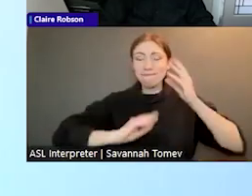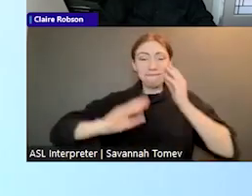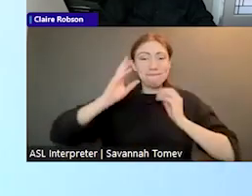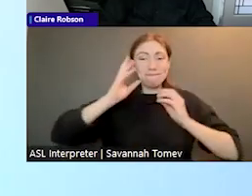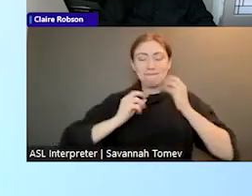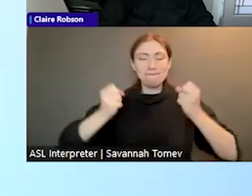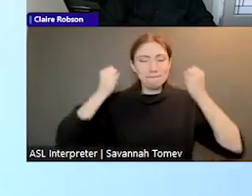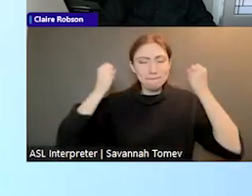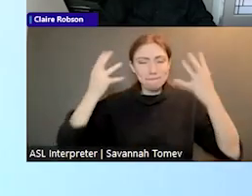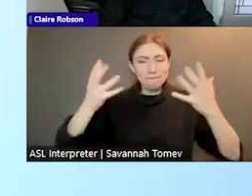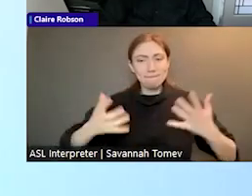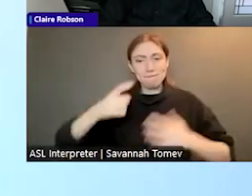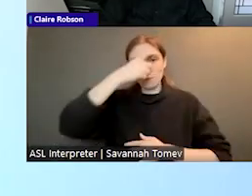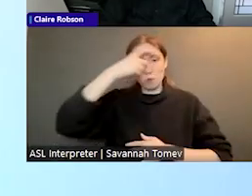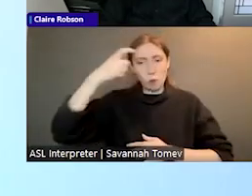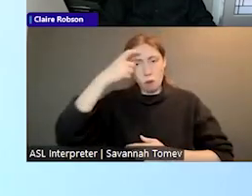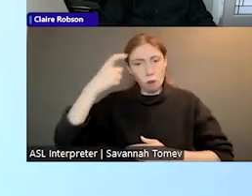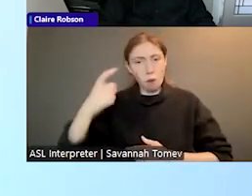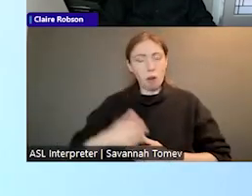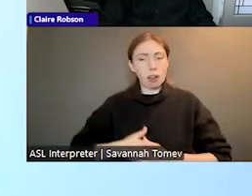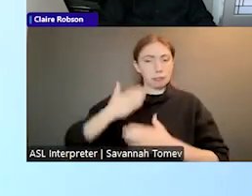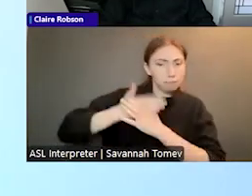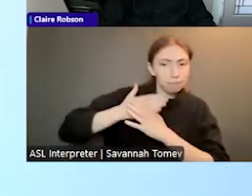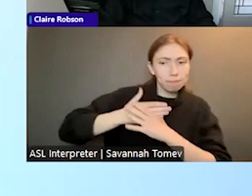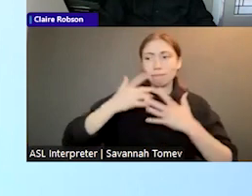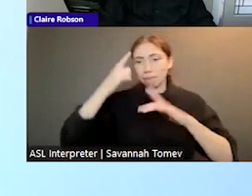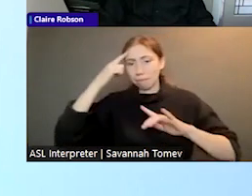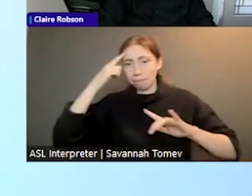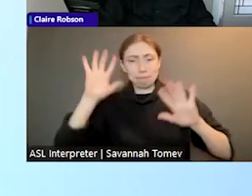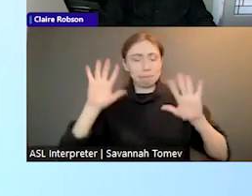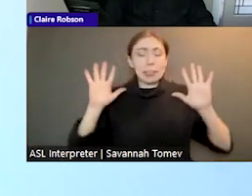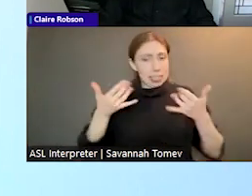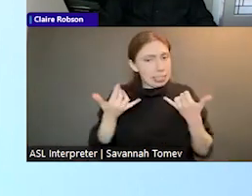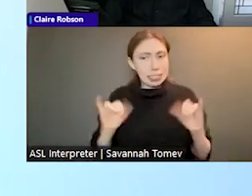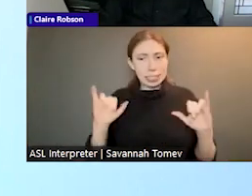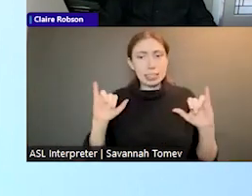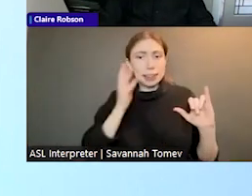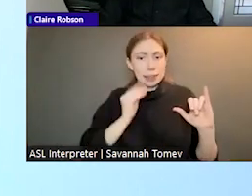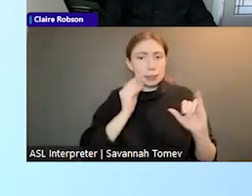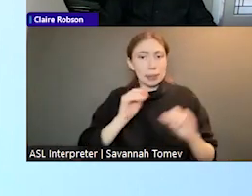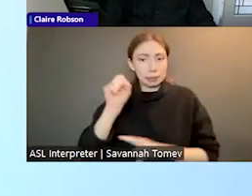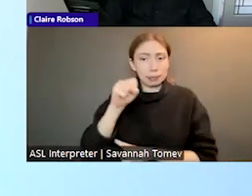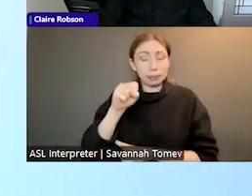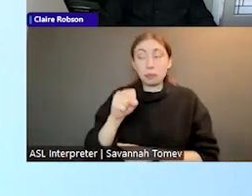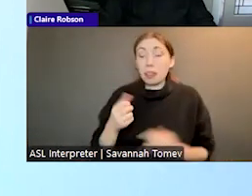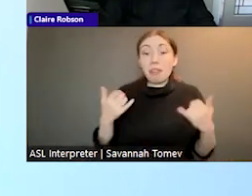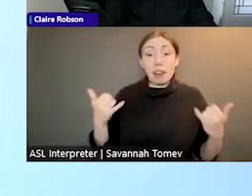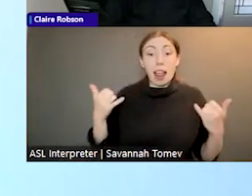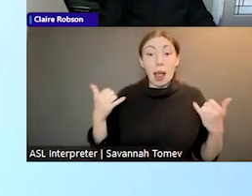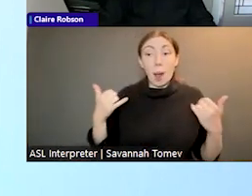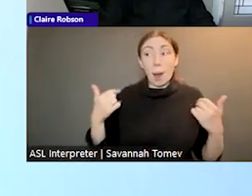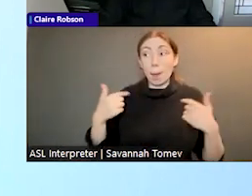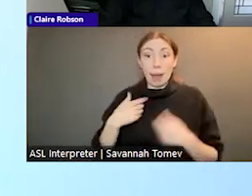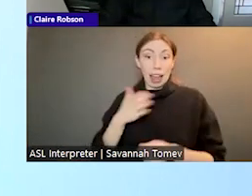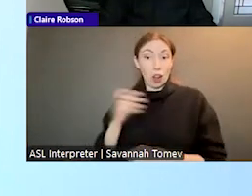wounding, and we still do. When I come out, say, to people in my golf club, they ask me two questions. What was it like